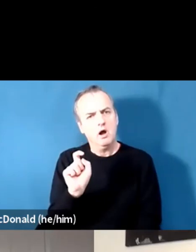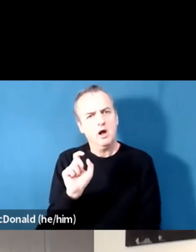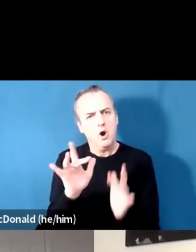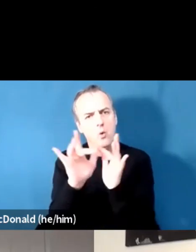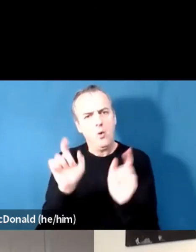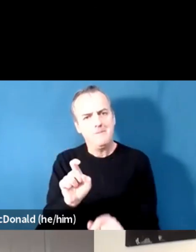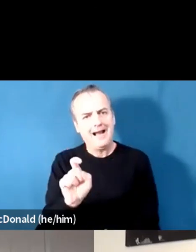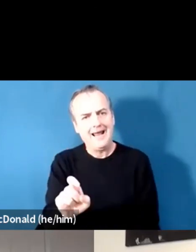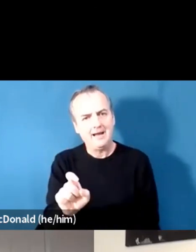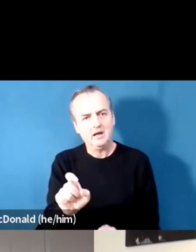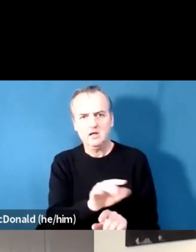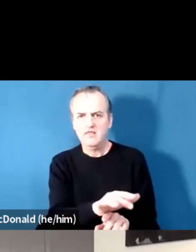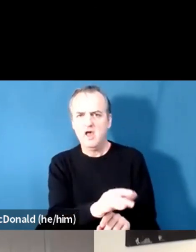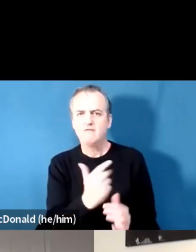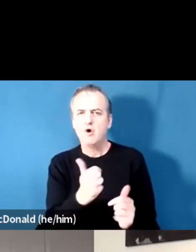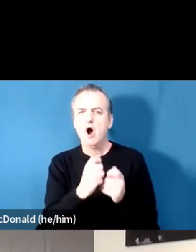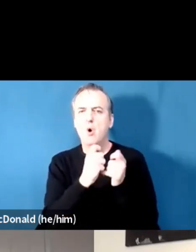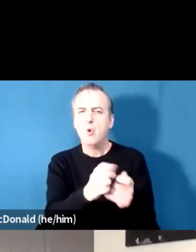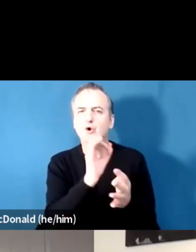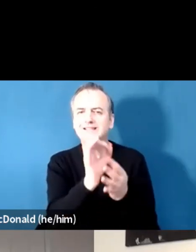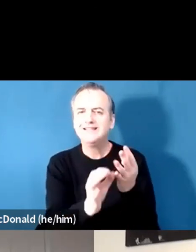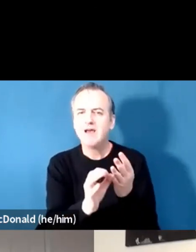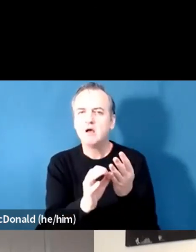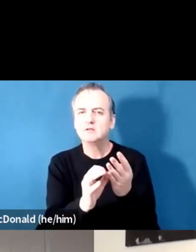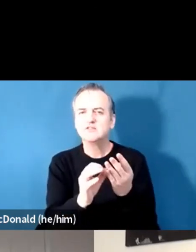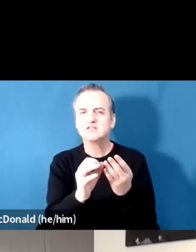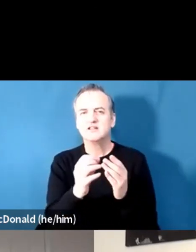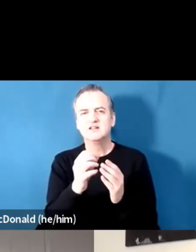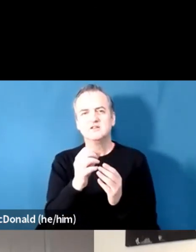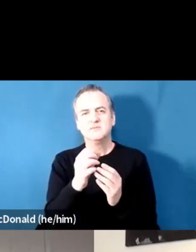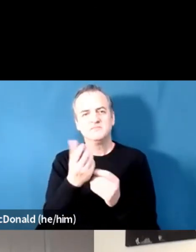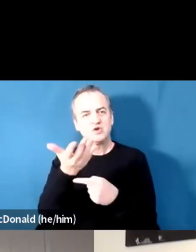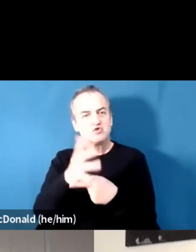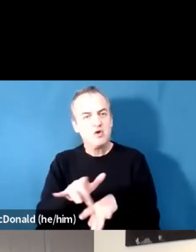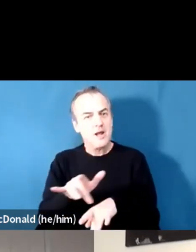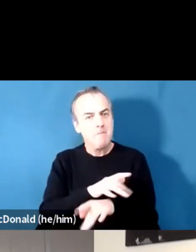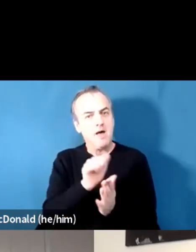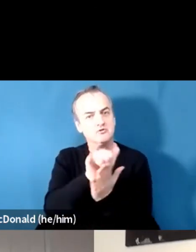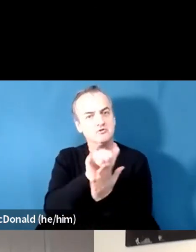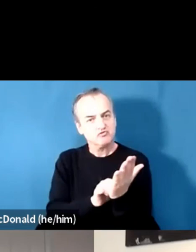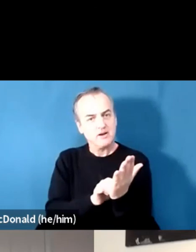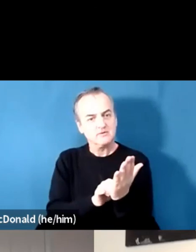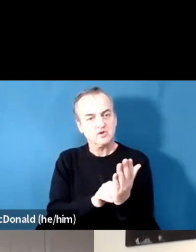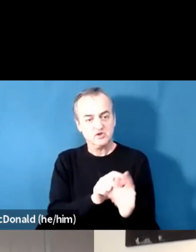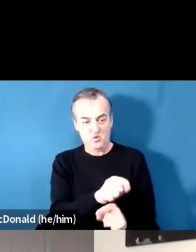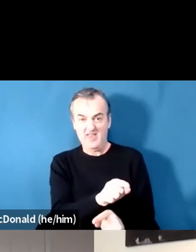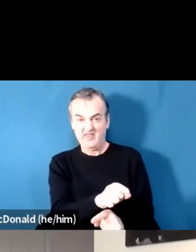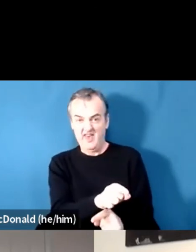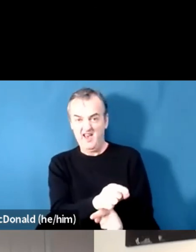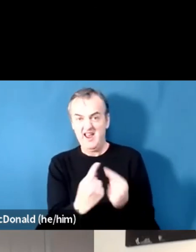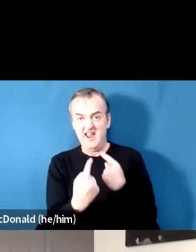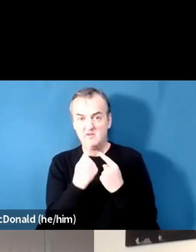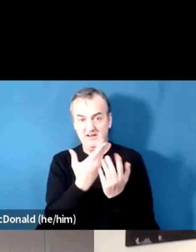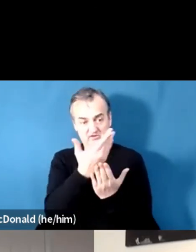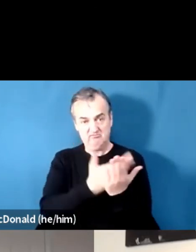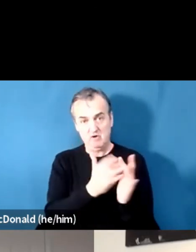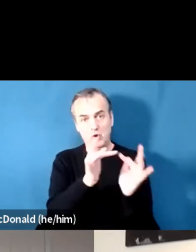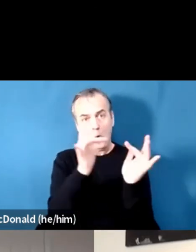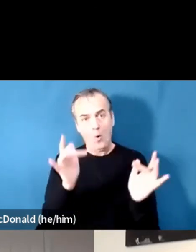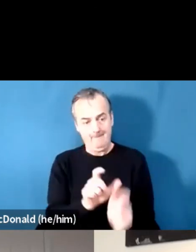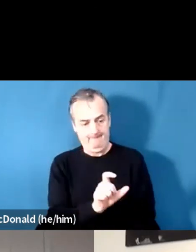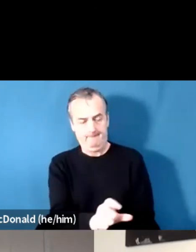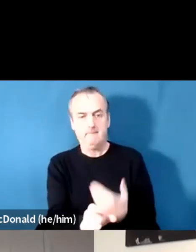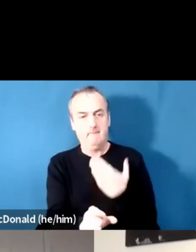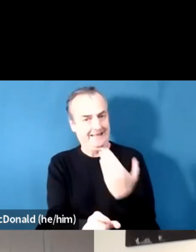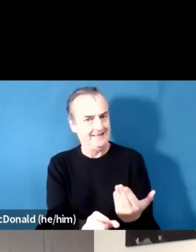for the the award detail? The link is in. Yeah, so everything is kind of covered in our FAQs and what have you as well. So